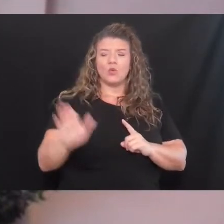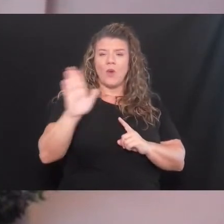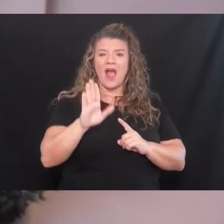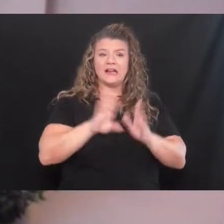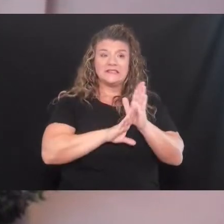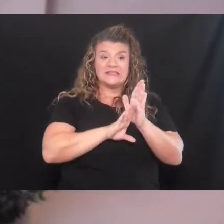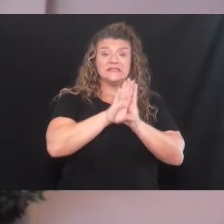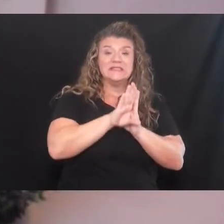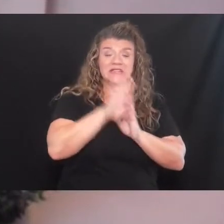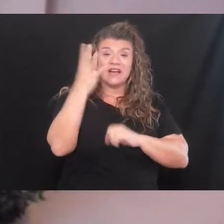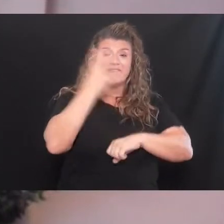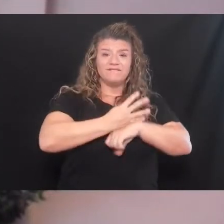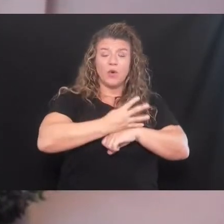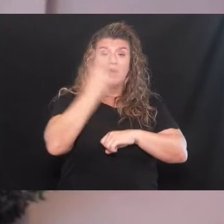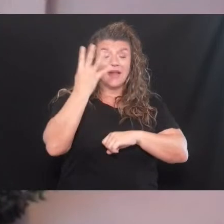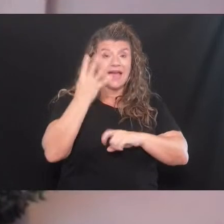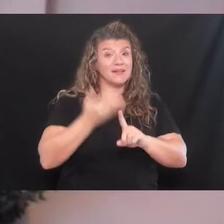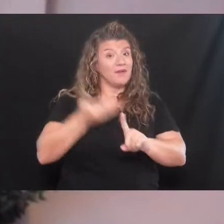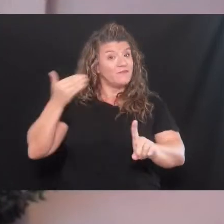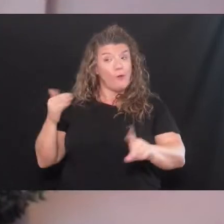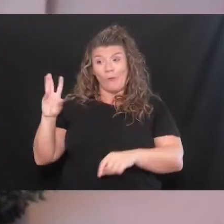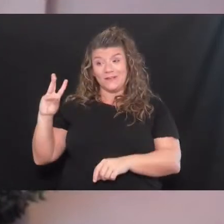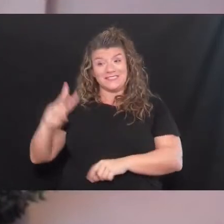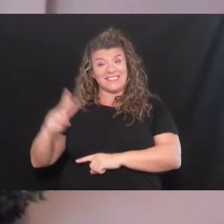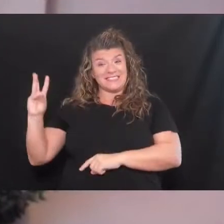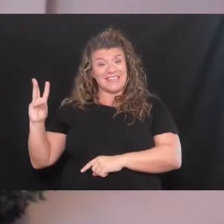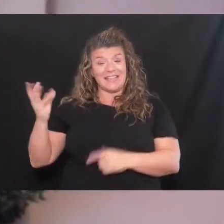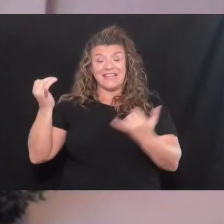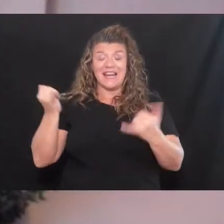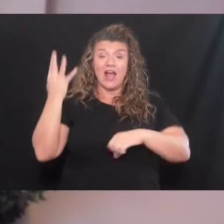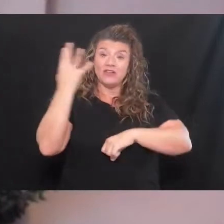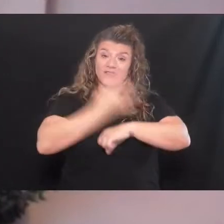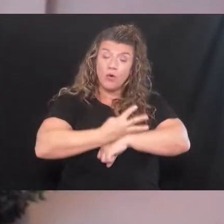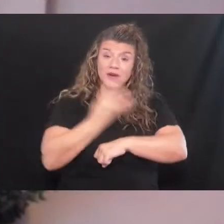the other variants peaked around 6 days. So it's really